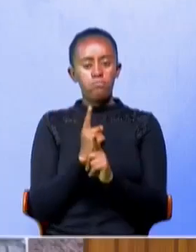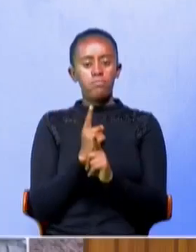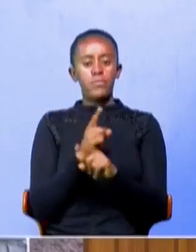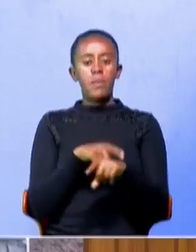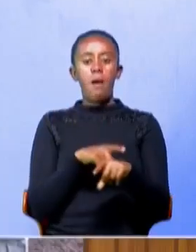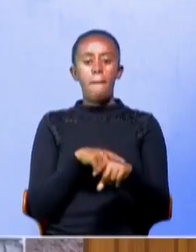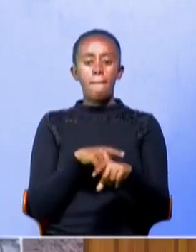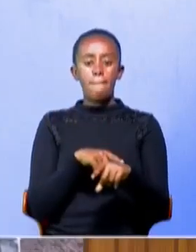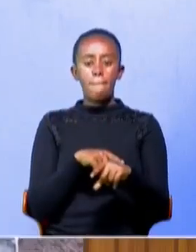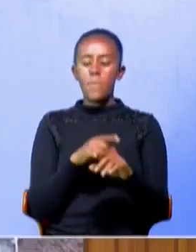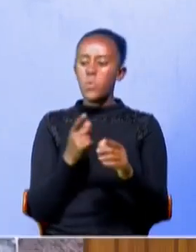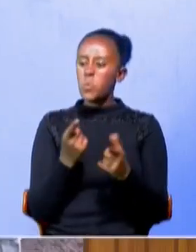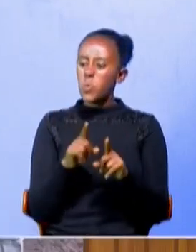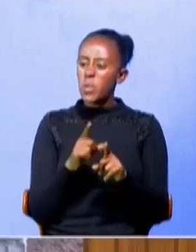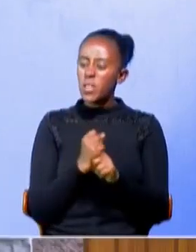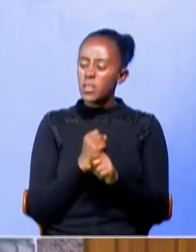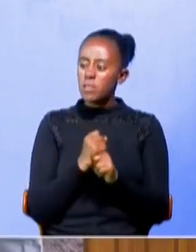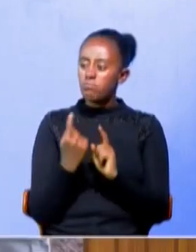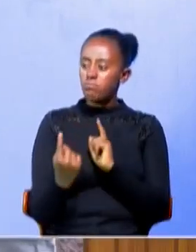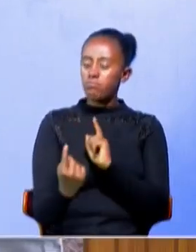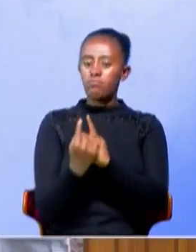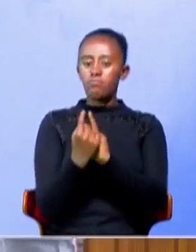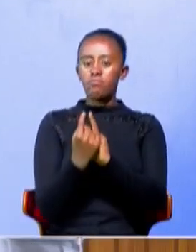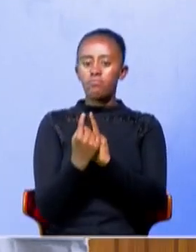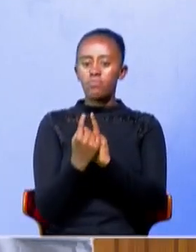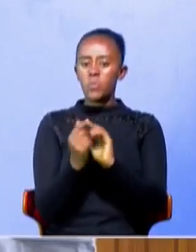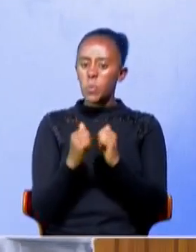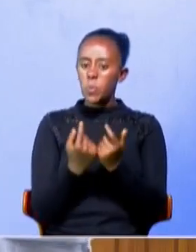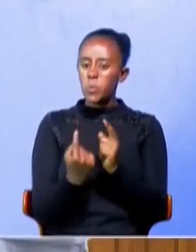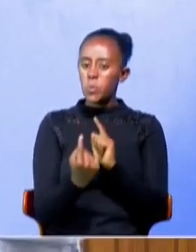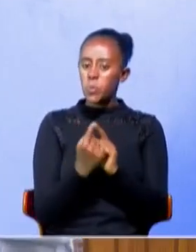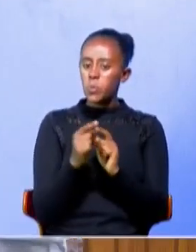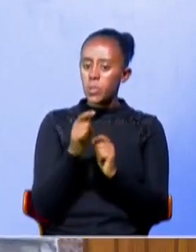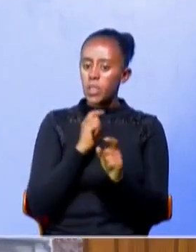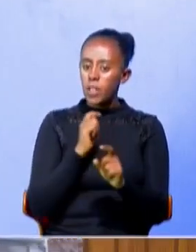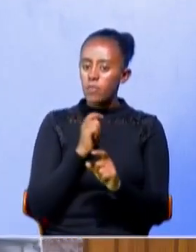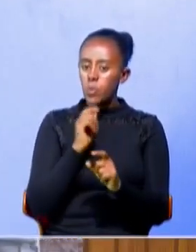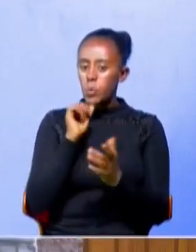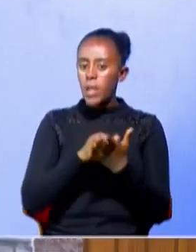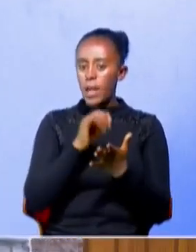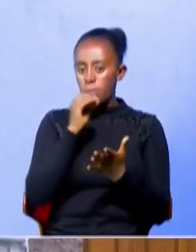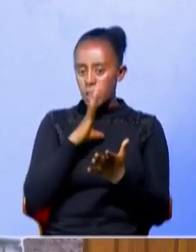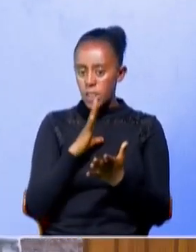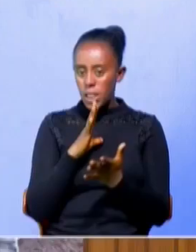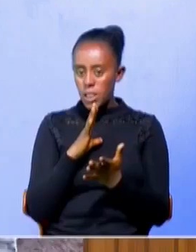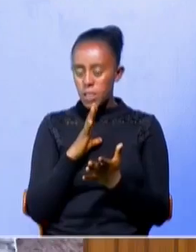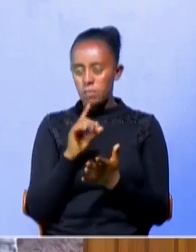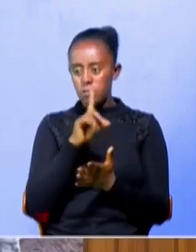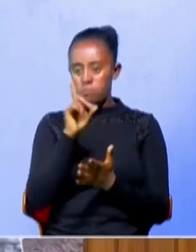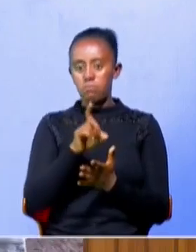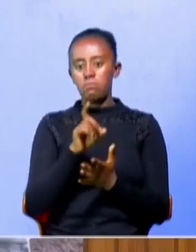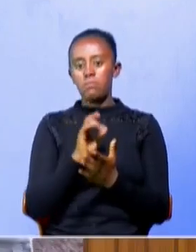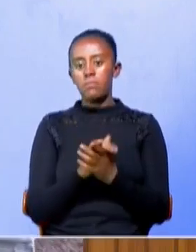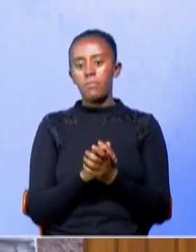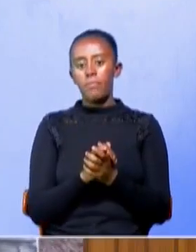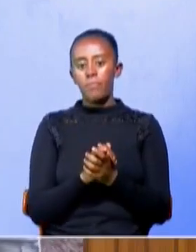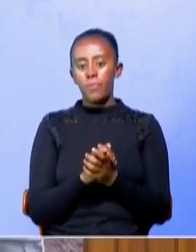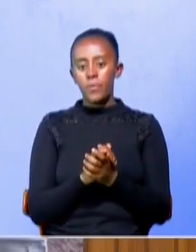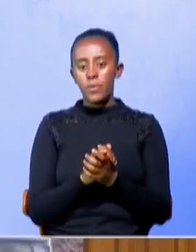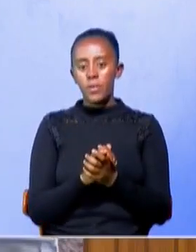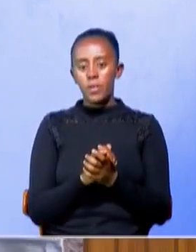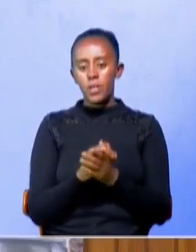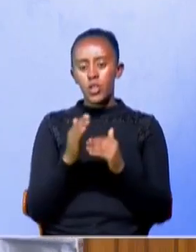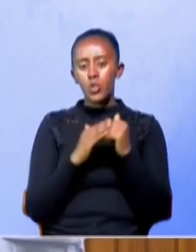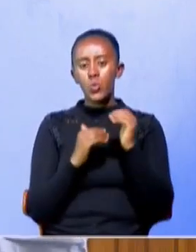time. When do I meet him? When do I interview that person? First, you have to ask that person a